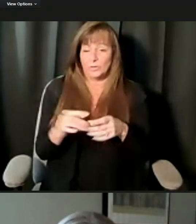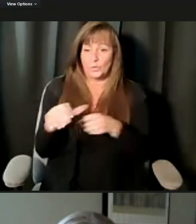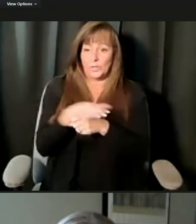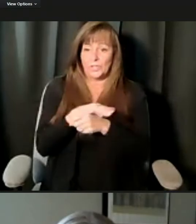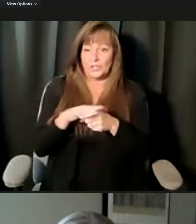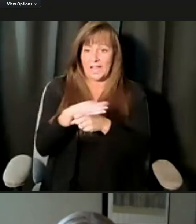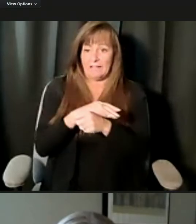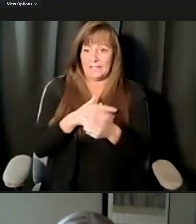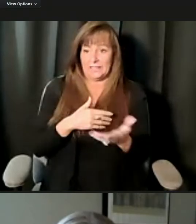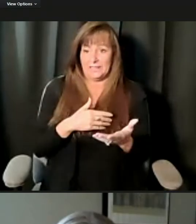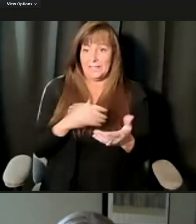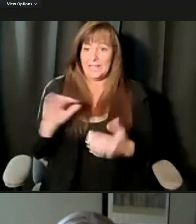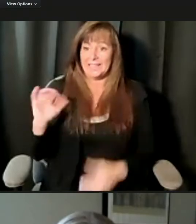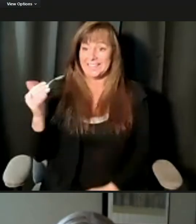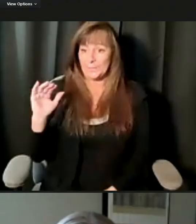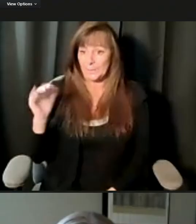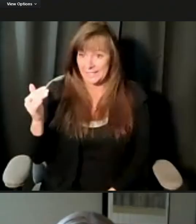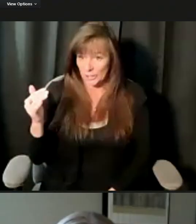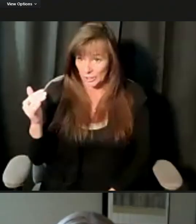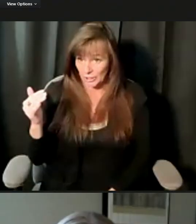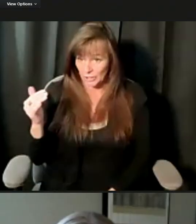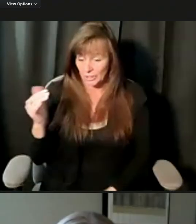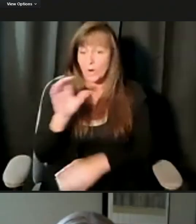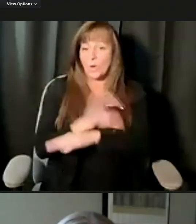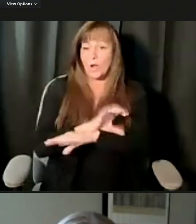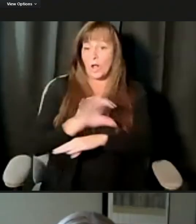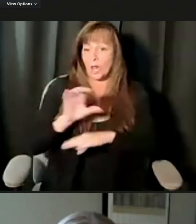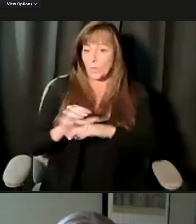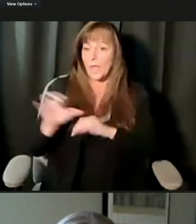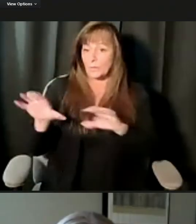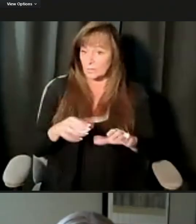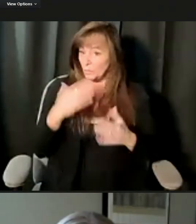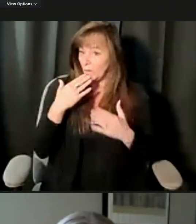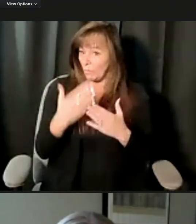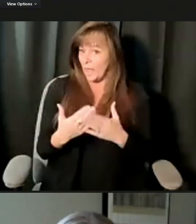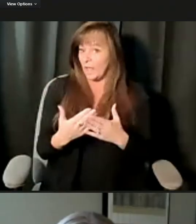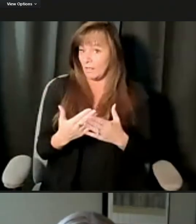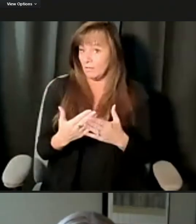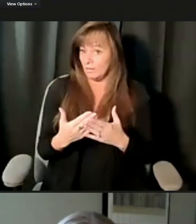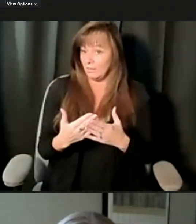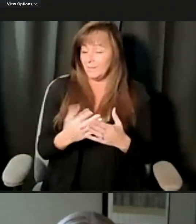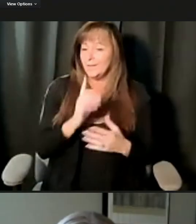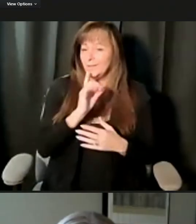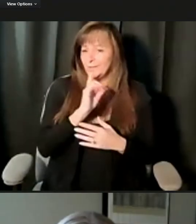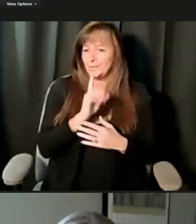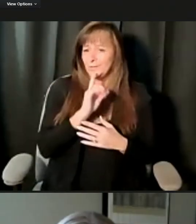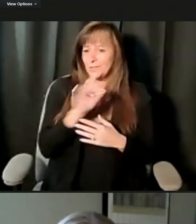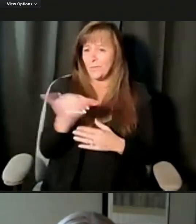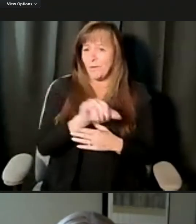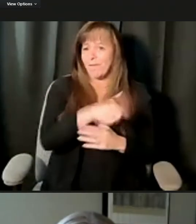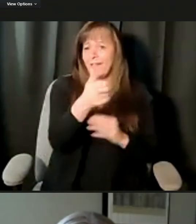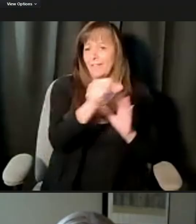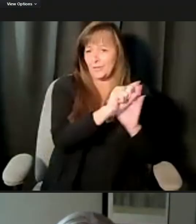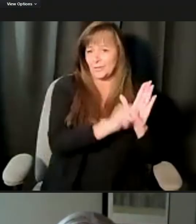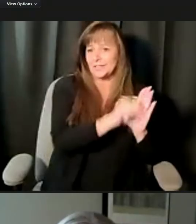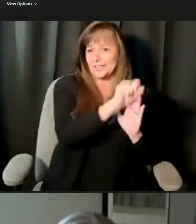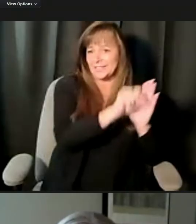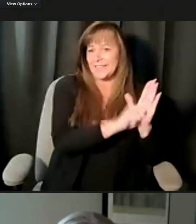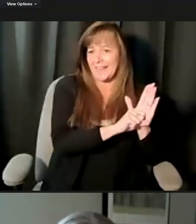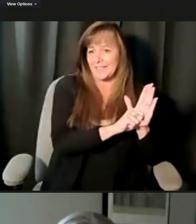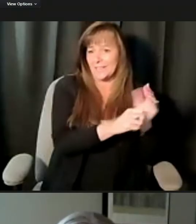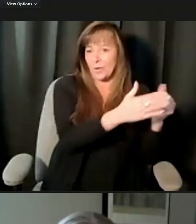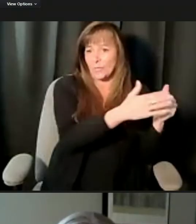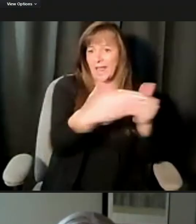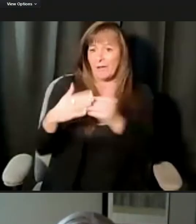this. It does appear while Colorado is doing well, so are a lot of other states that are around us